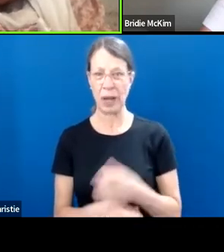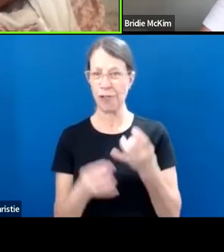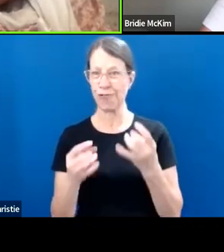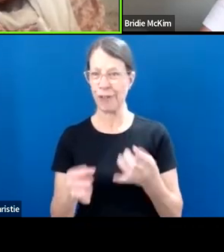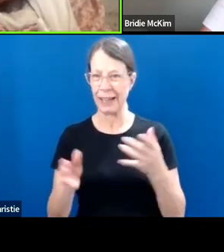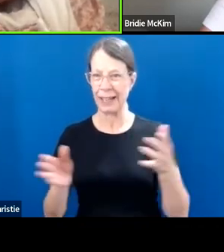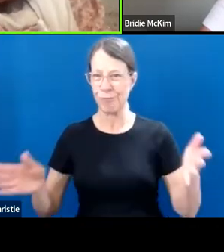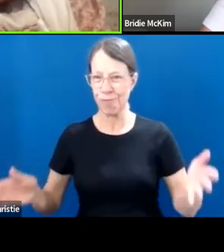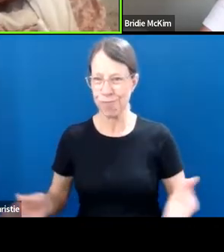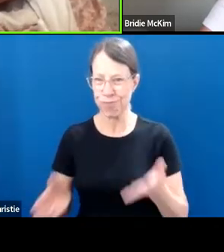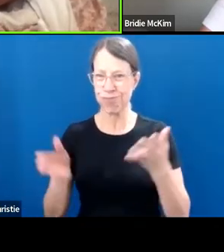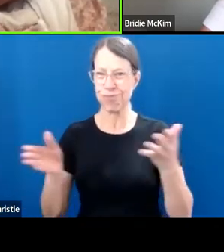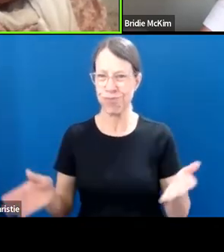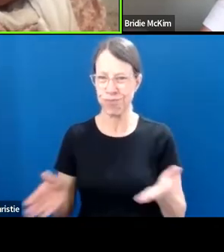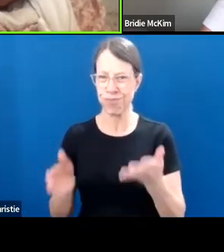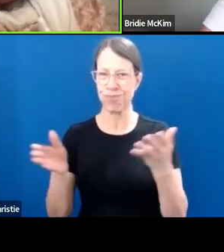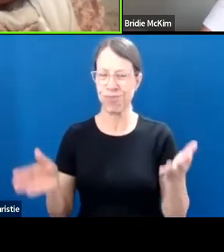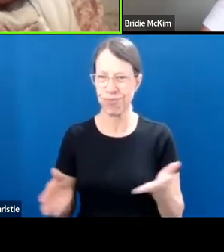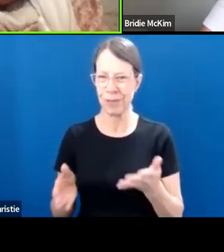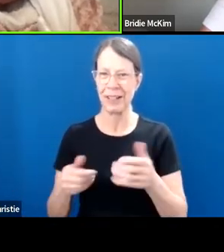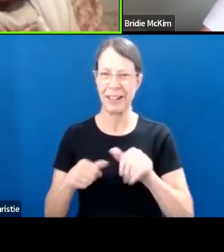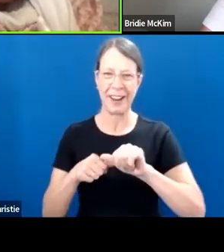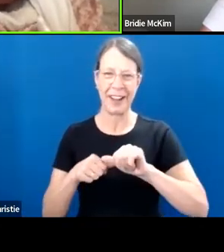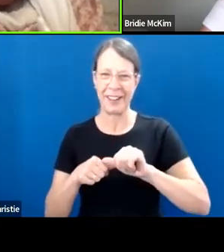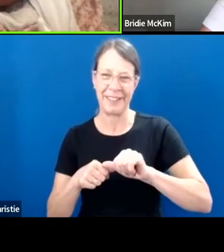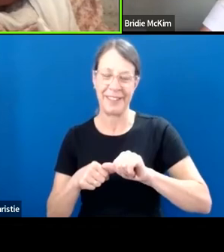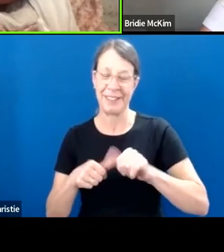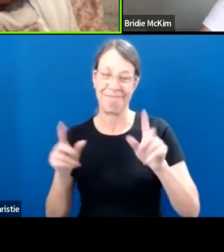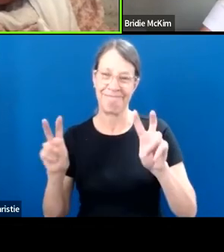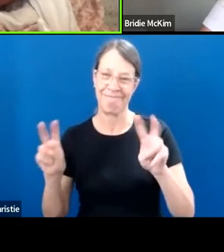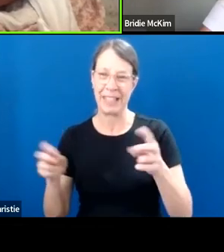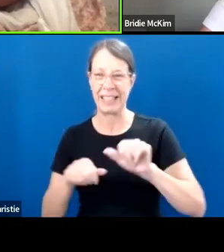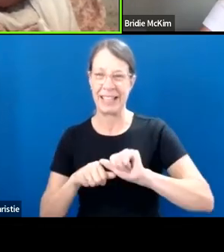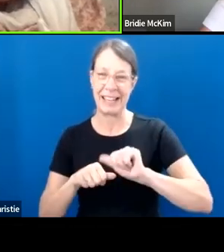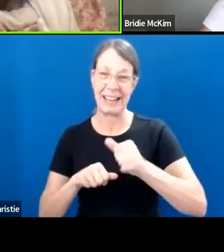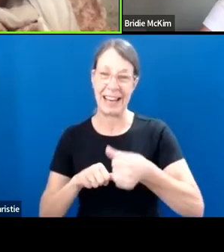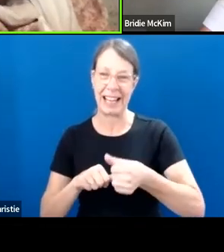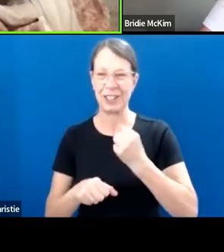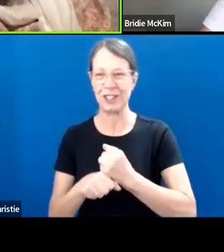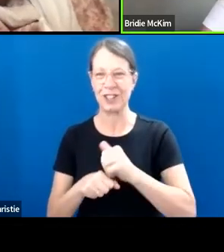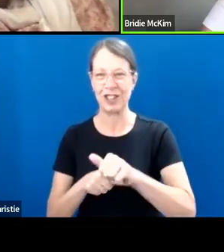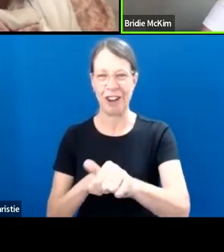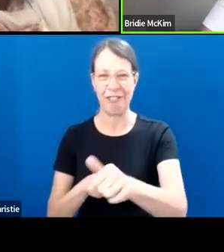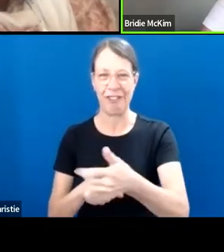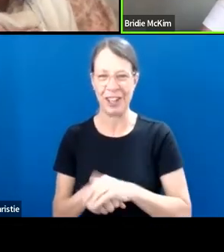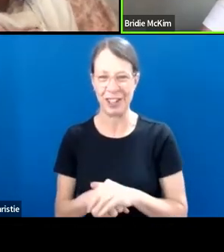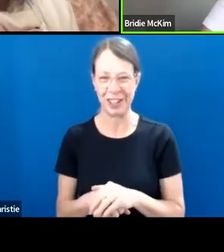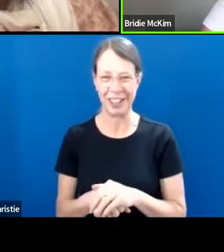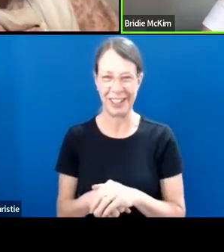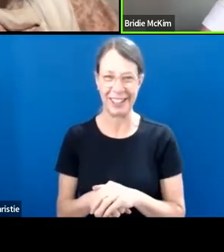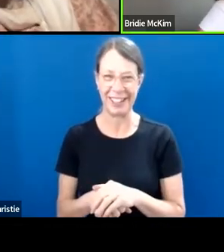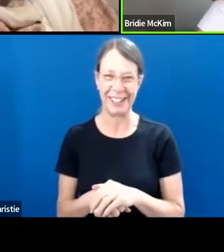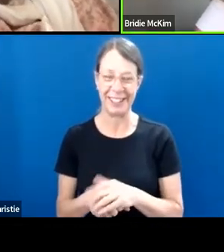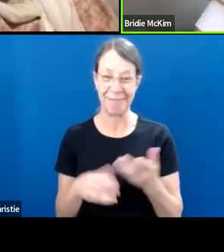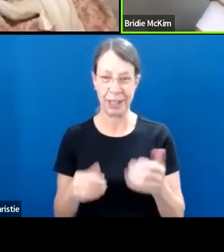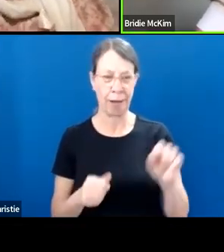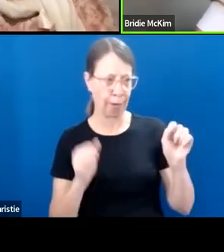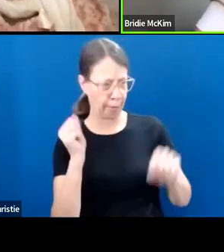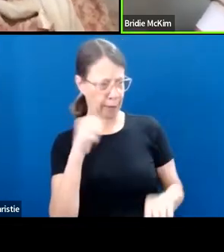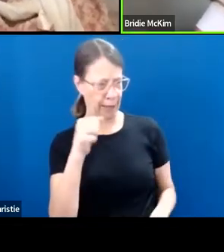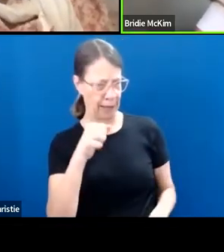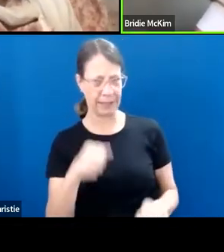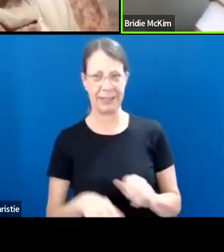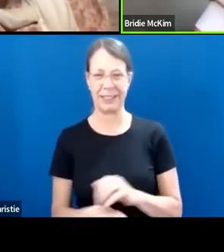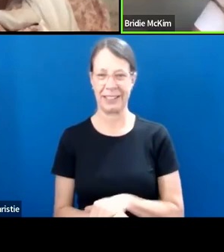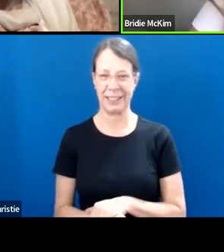the next kind of generation of us. Absolutely, yeah. So come